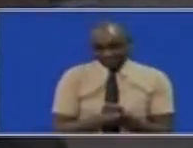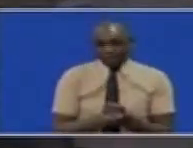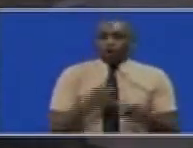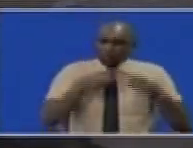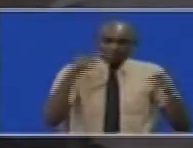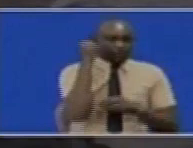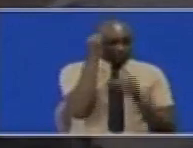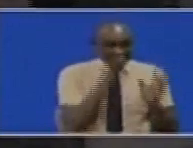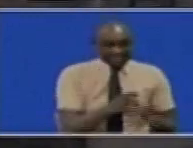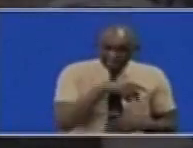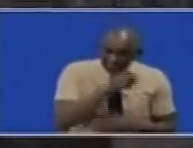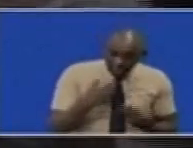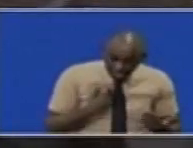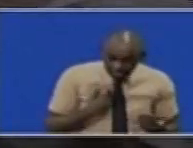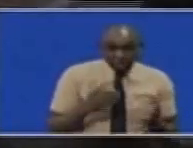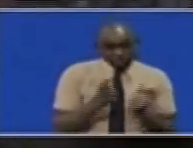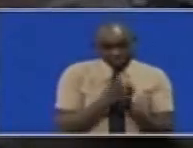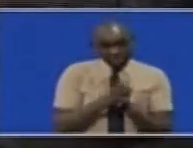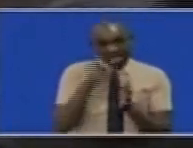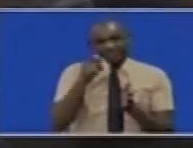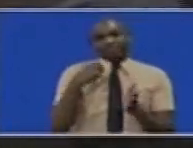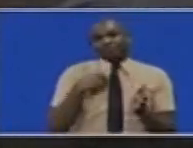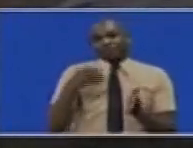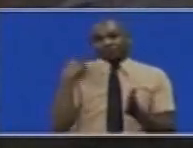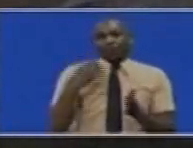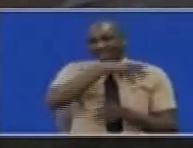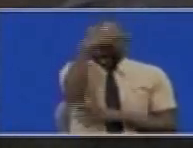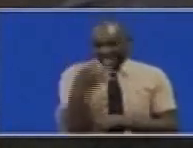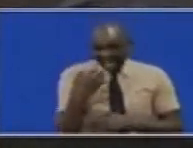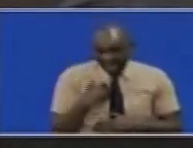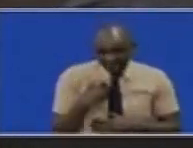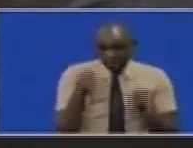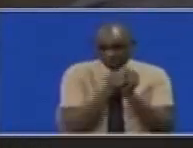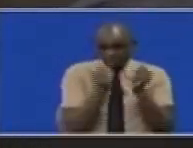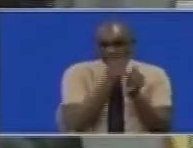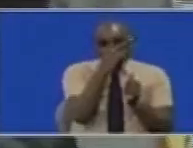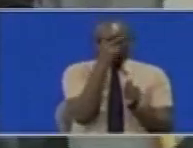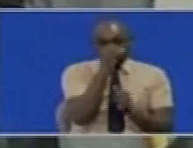Opposition politicians realized their folly and united under the National Rainbow Coalition NAC in October